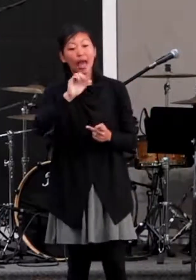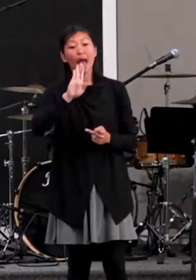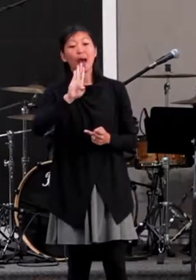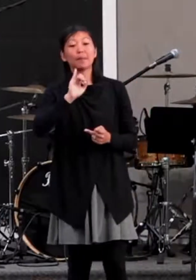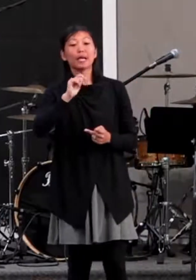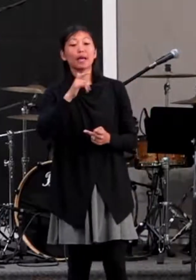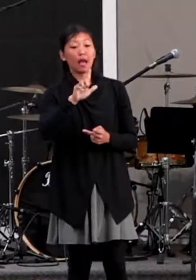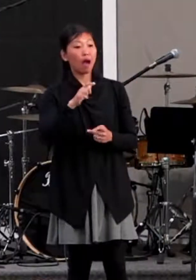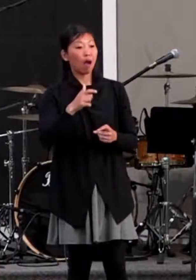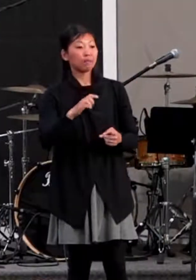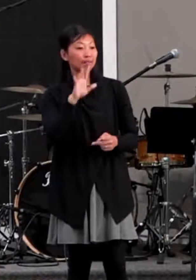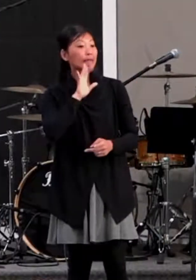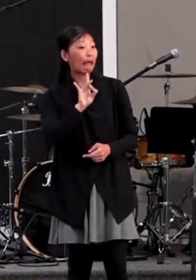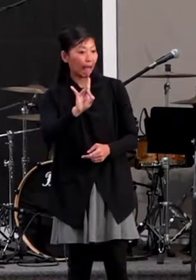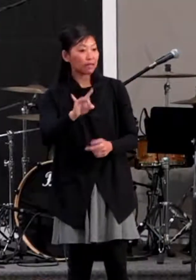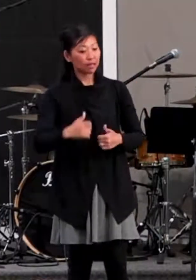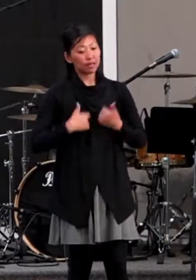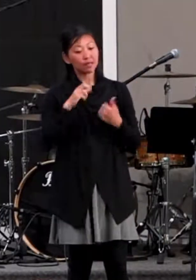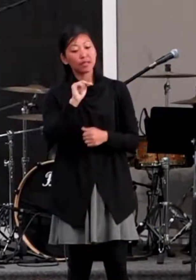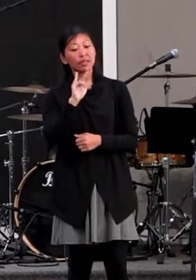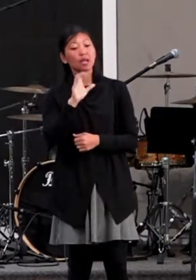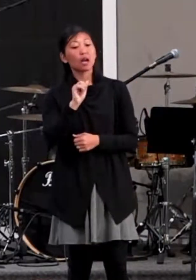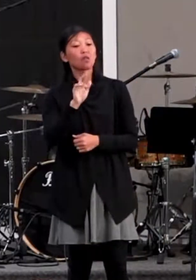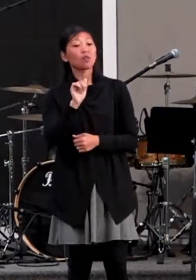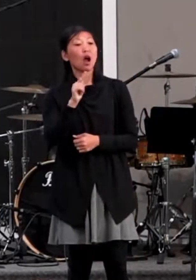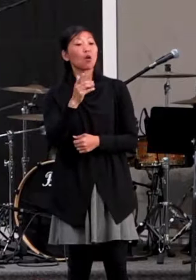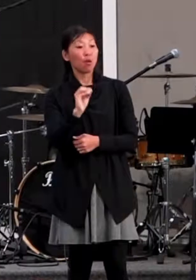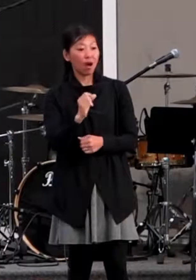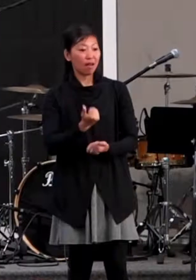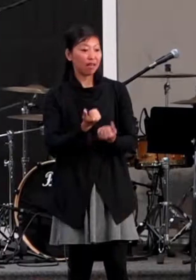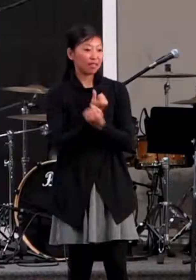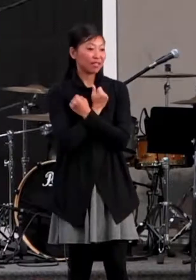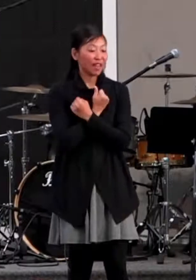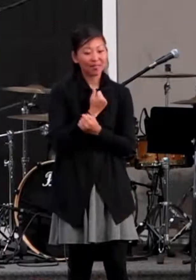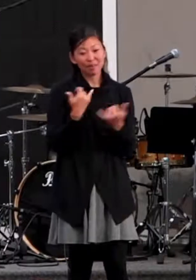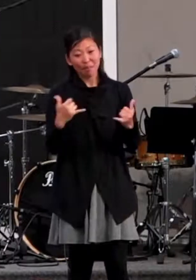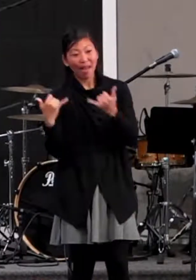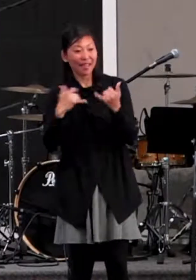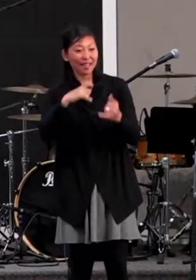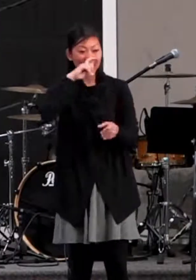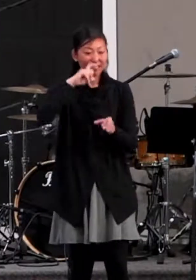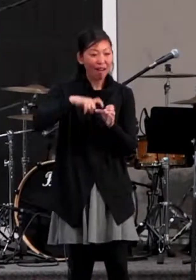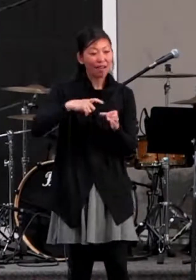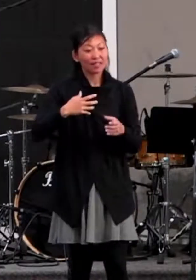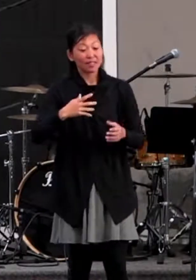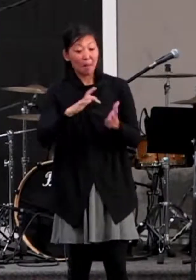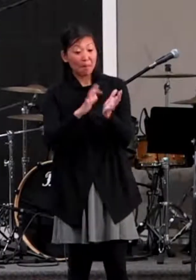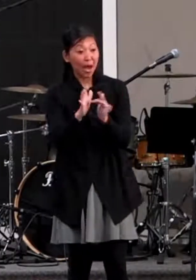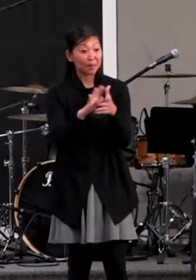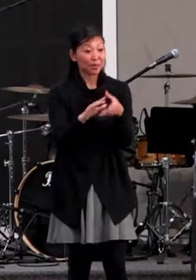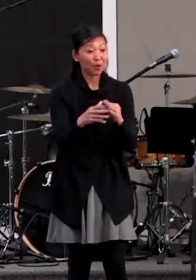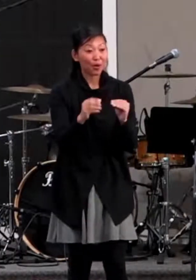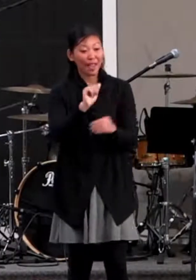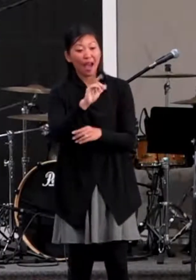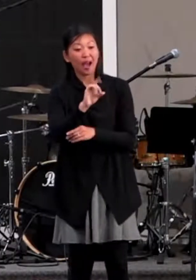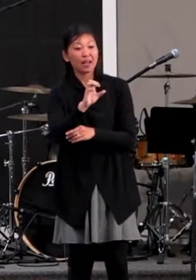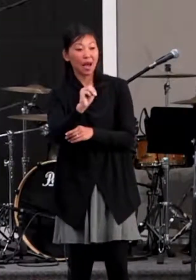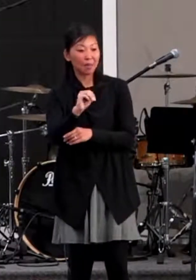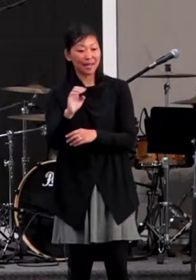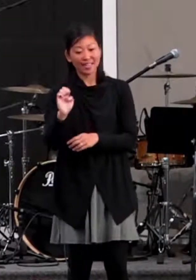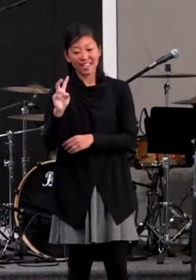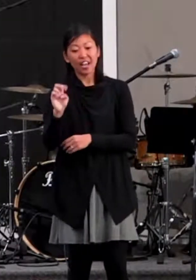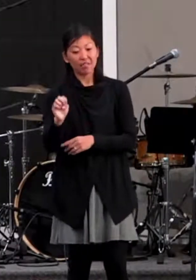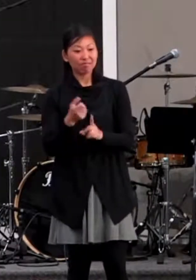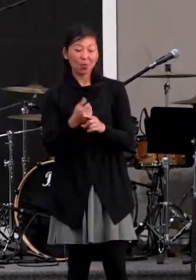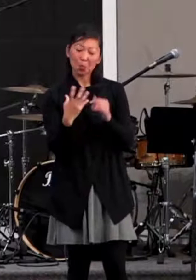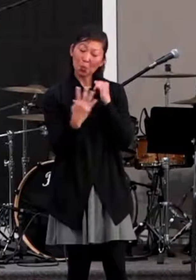she's 8. She loves playing with dolls and learning about Jesus. Her favorite Bible characters are Adam and Eve, and she lives in poverty. I was connected